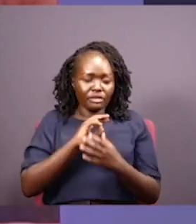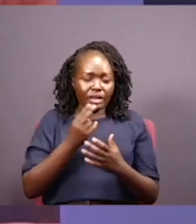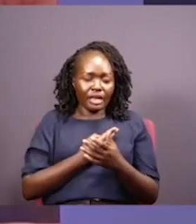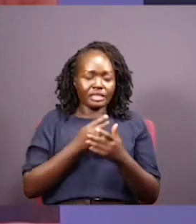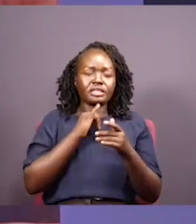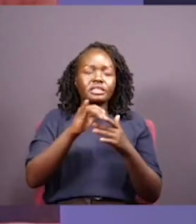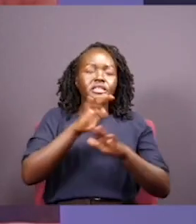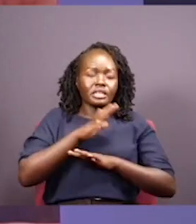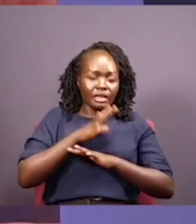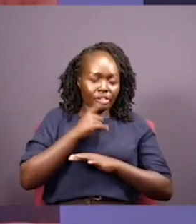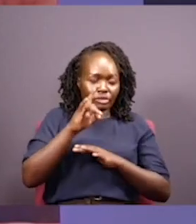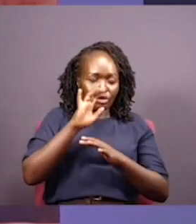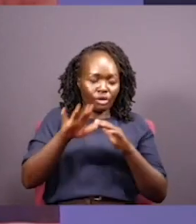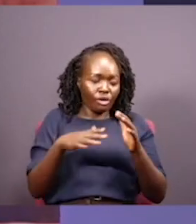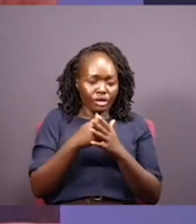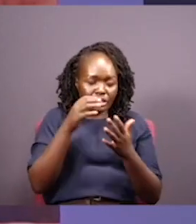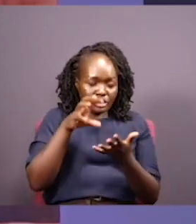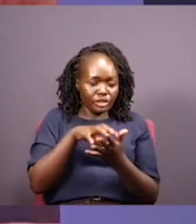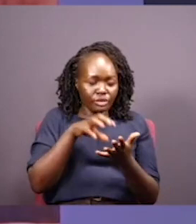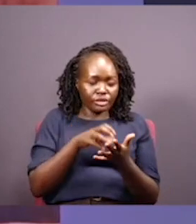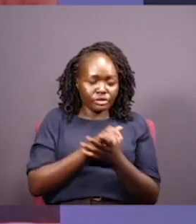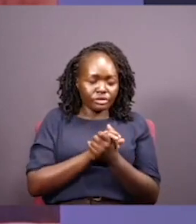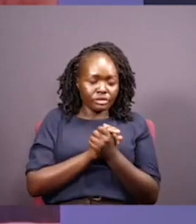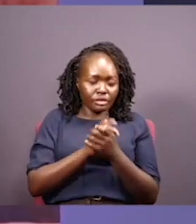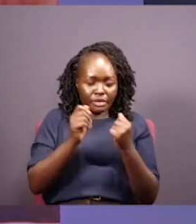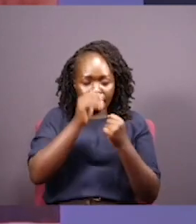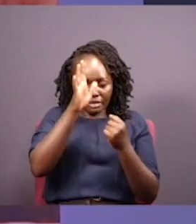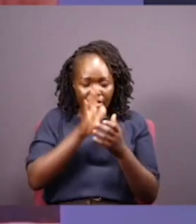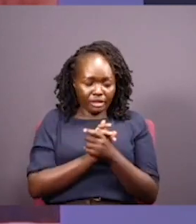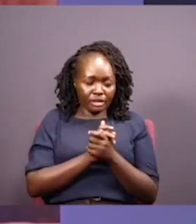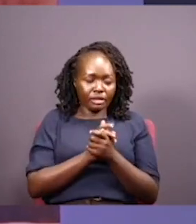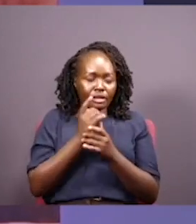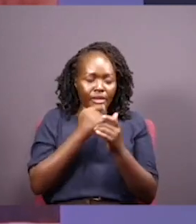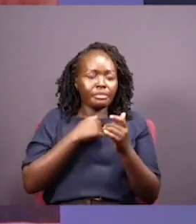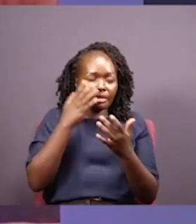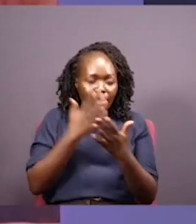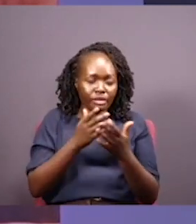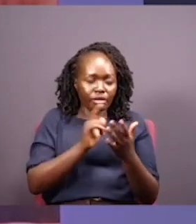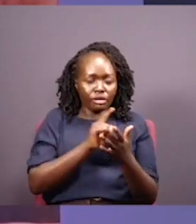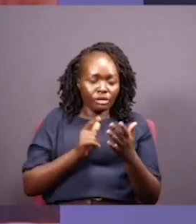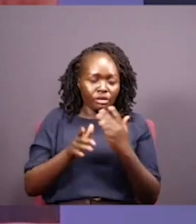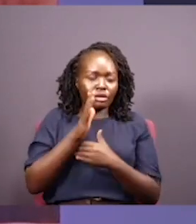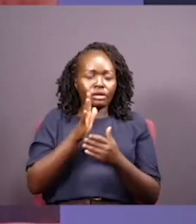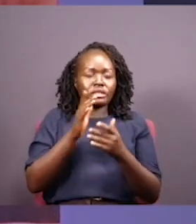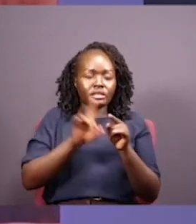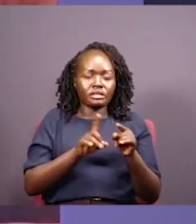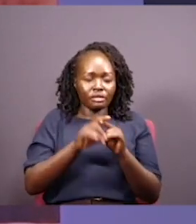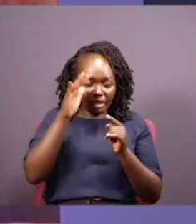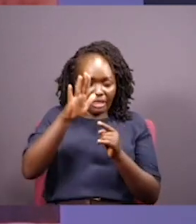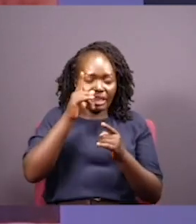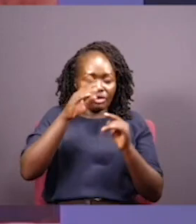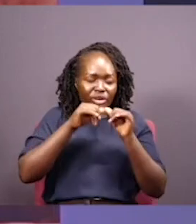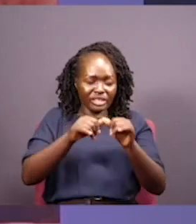for all situations, mighty Father. I thank you, Lord God, that Father, you have continued and you continue to